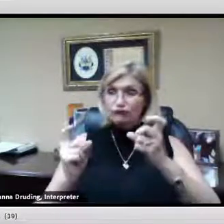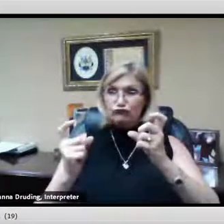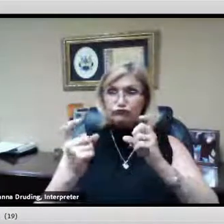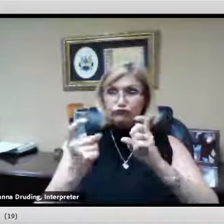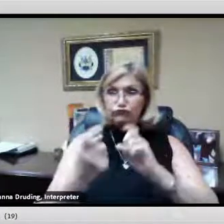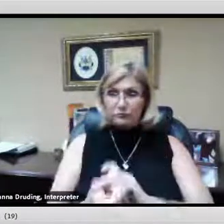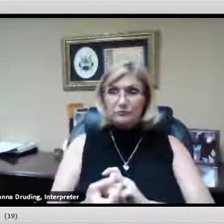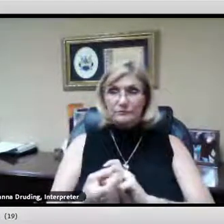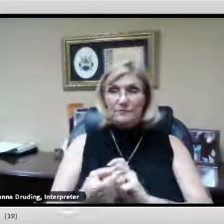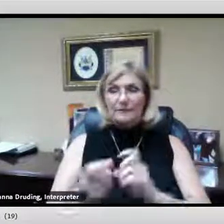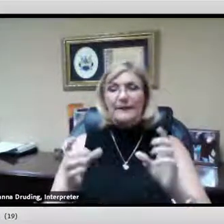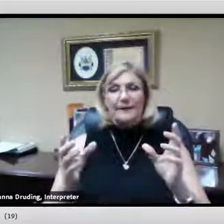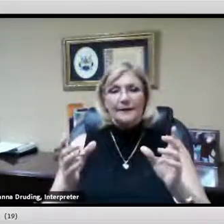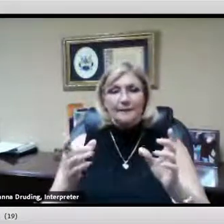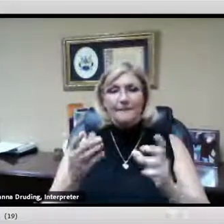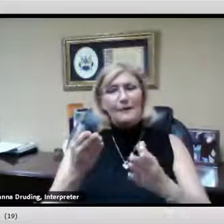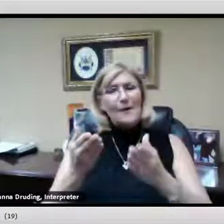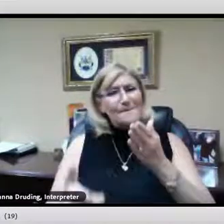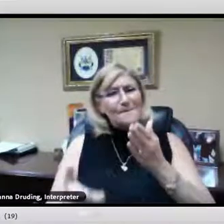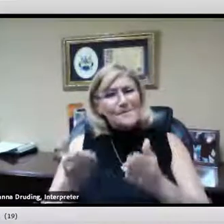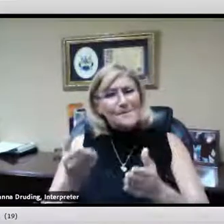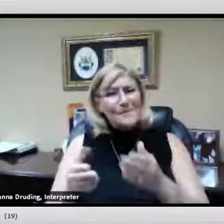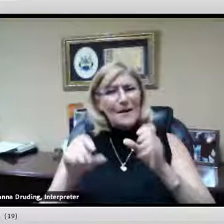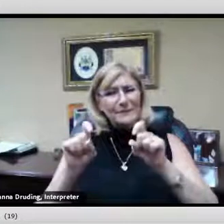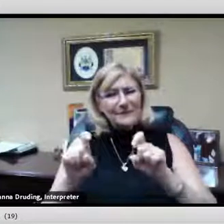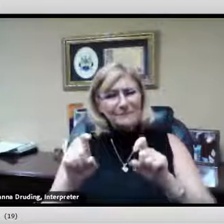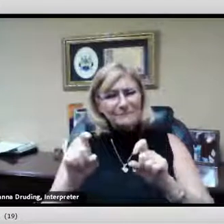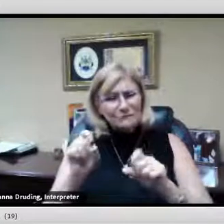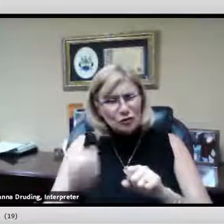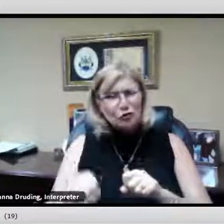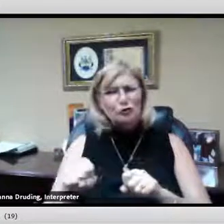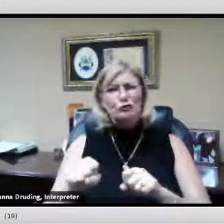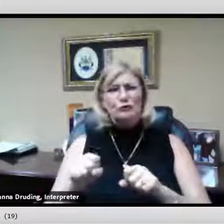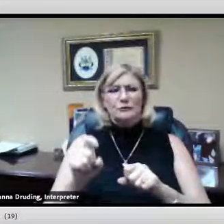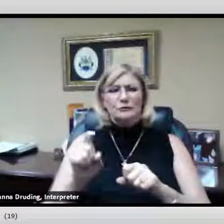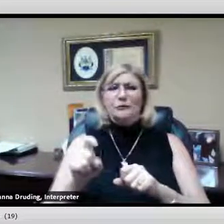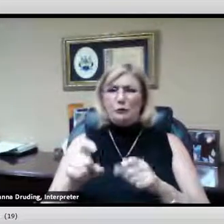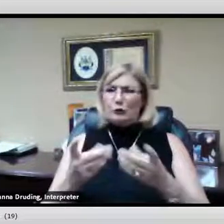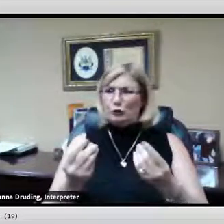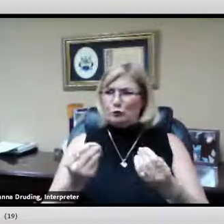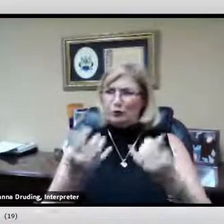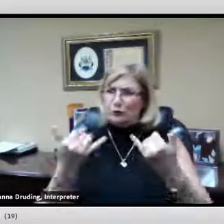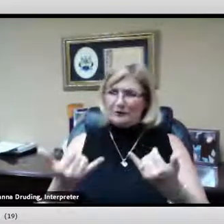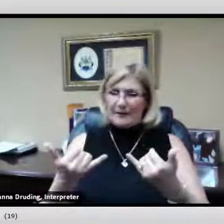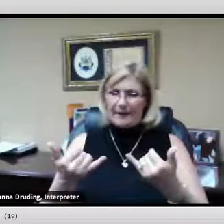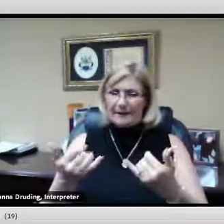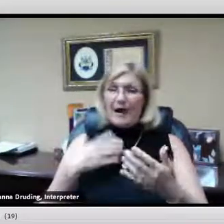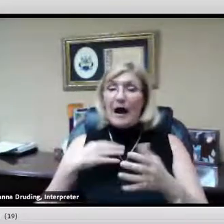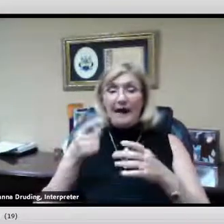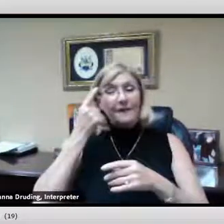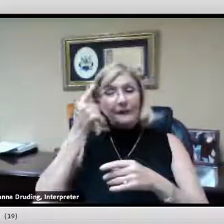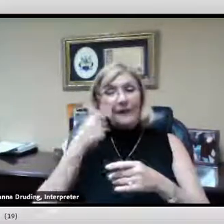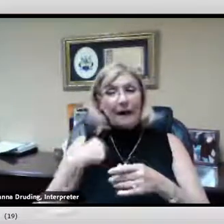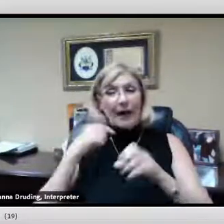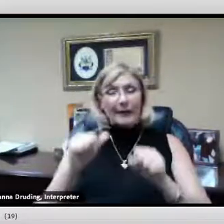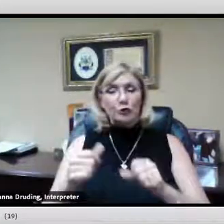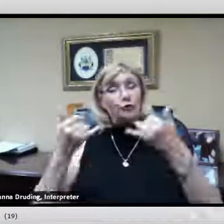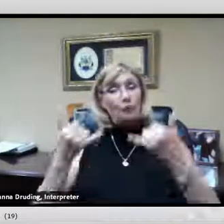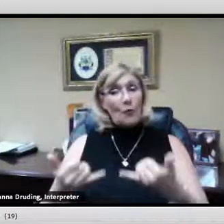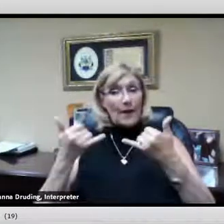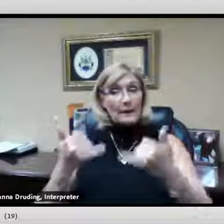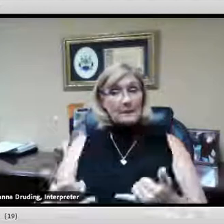I've broken it out into what I could probably do today, the things that I think that I could probably just jump in right